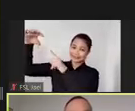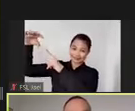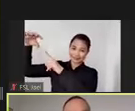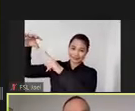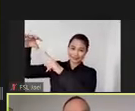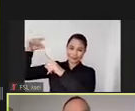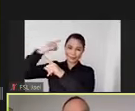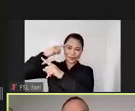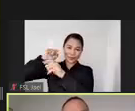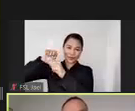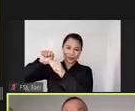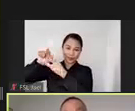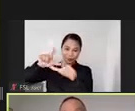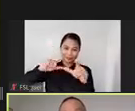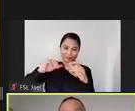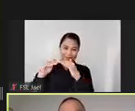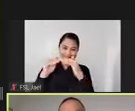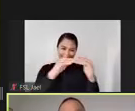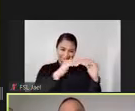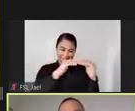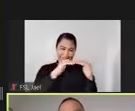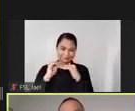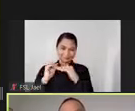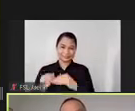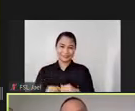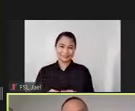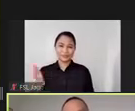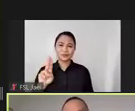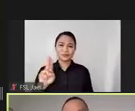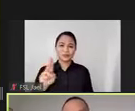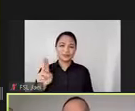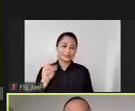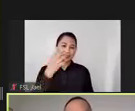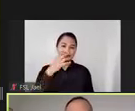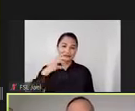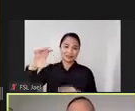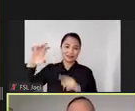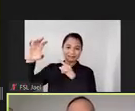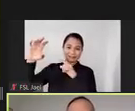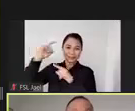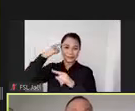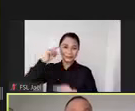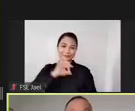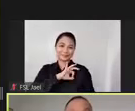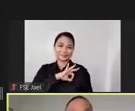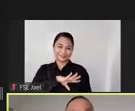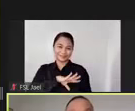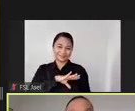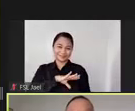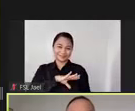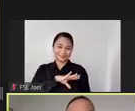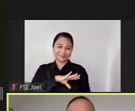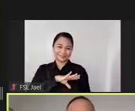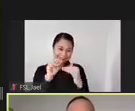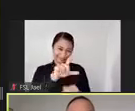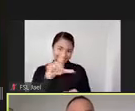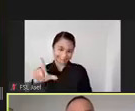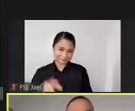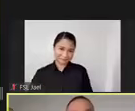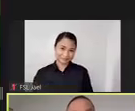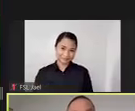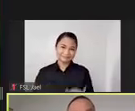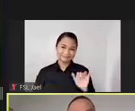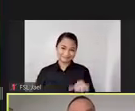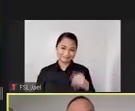everyone? And this is the idea behind the foundation school electrification program. It spreads the light to